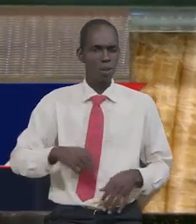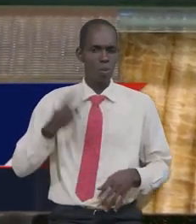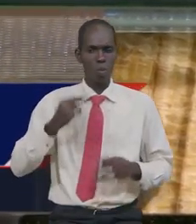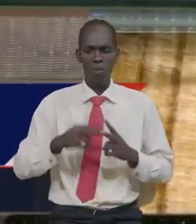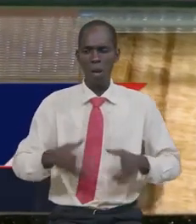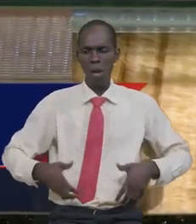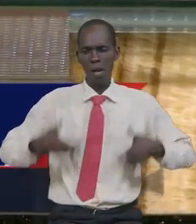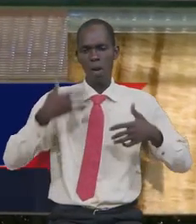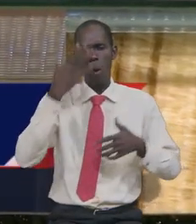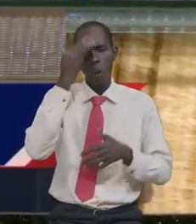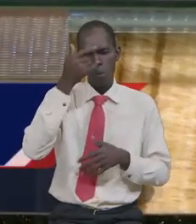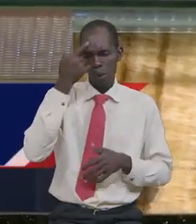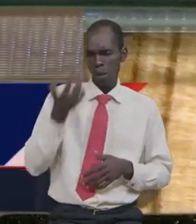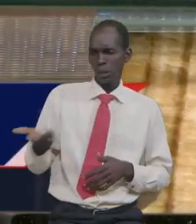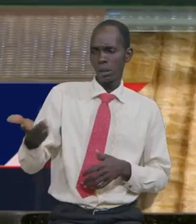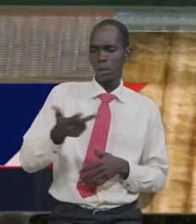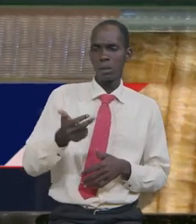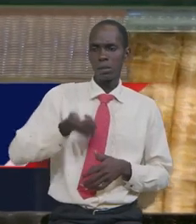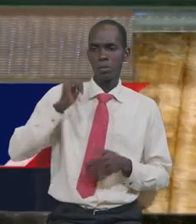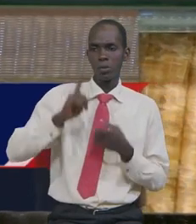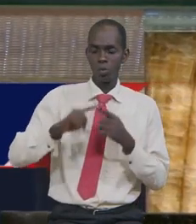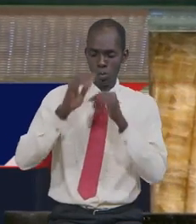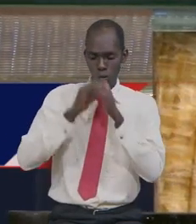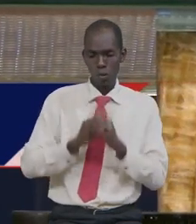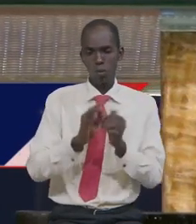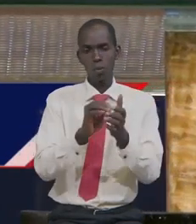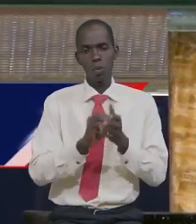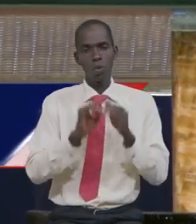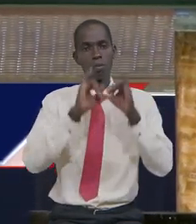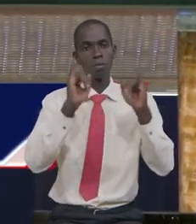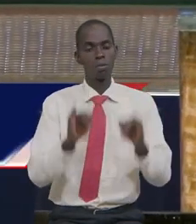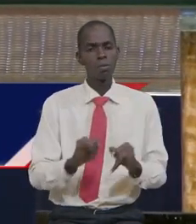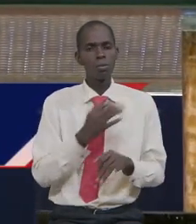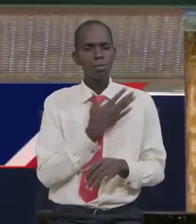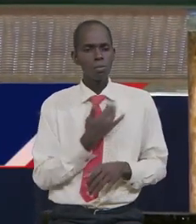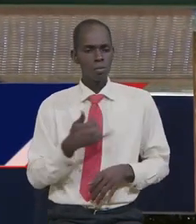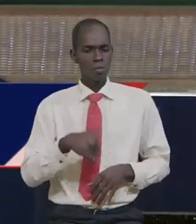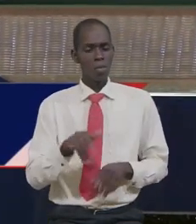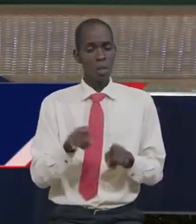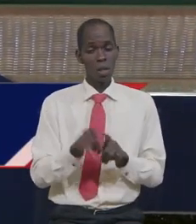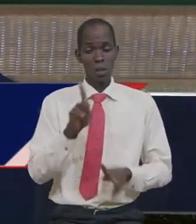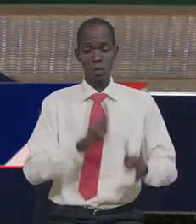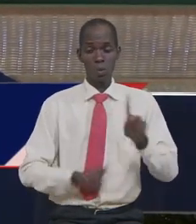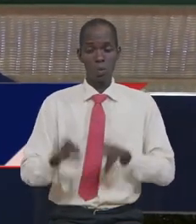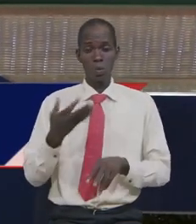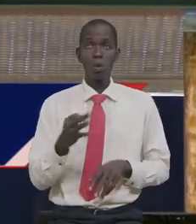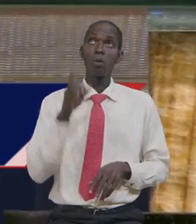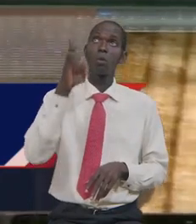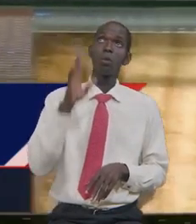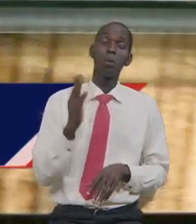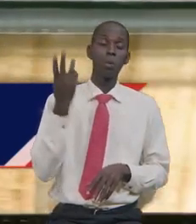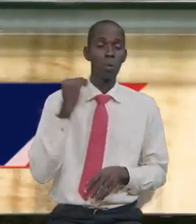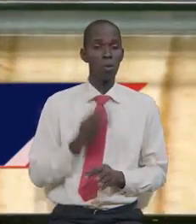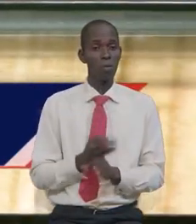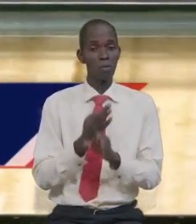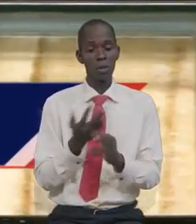worship his idol. And yet, as the people of God were faithful, as Shadrach, Meshach, and Abednego